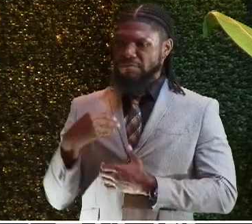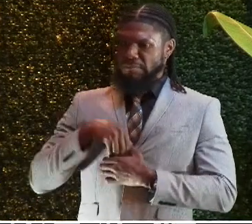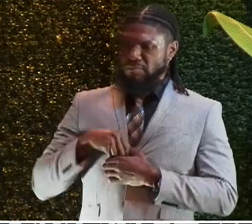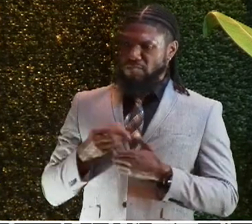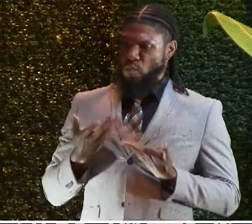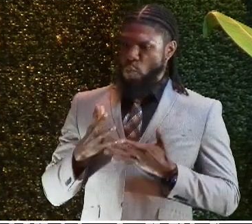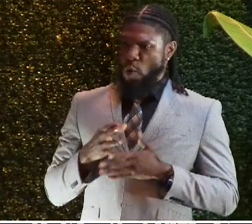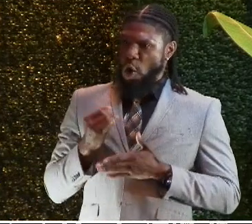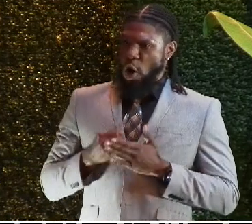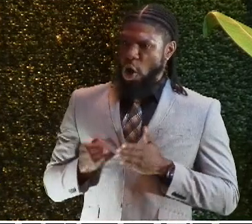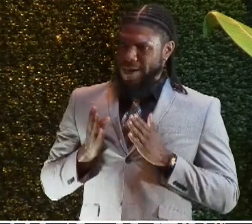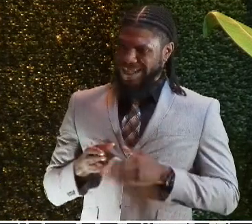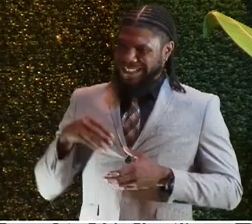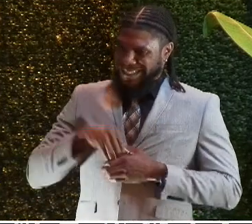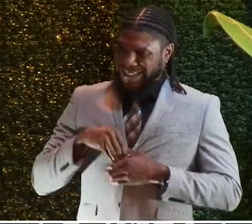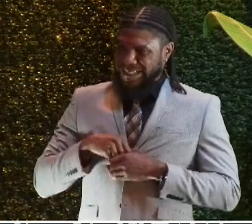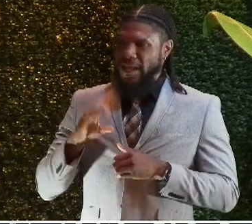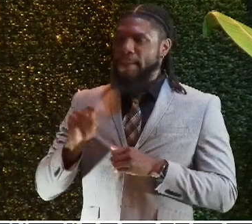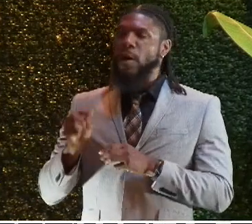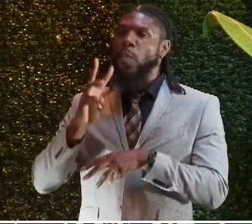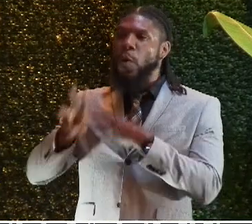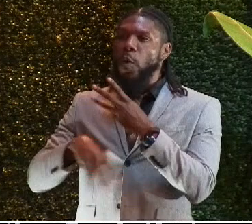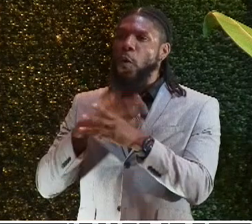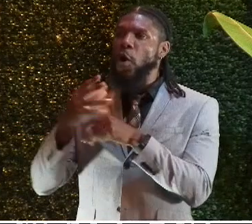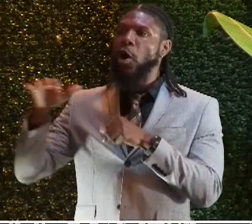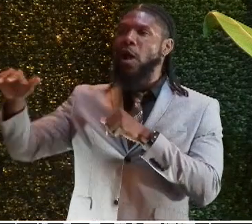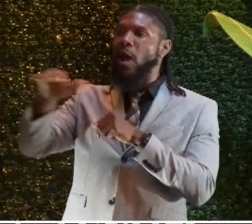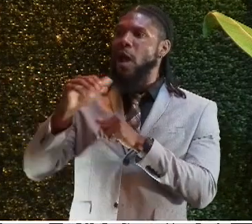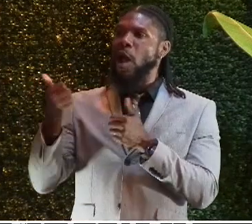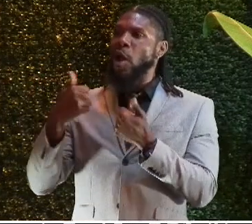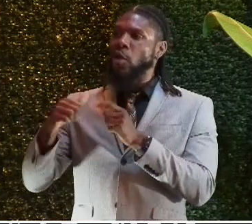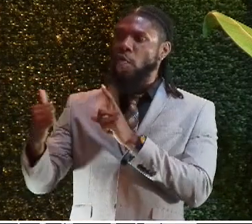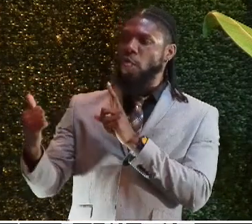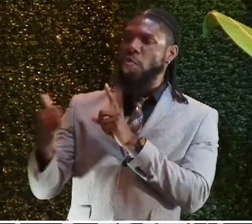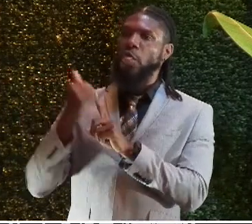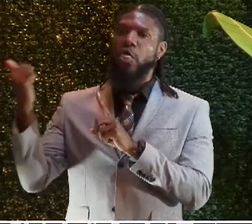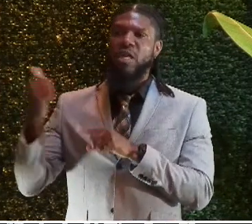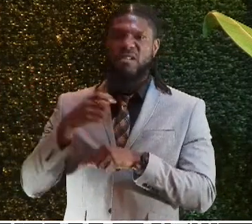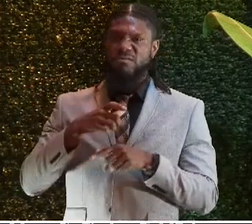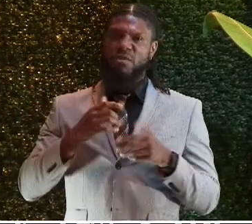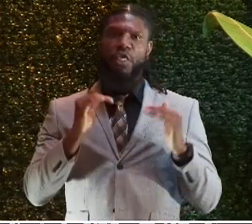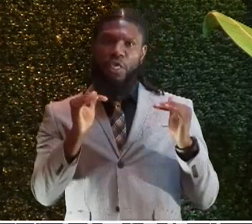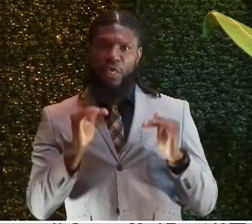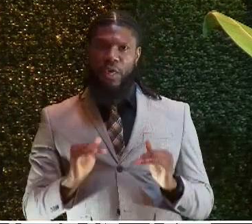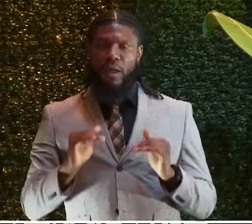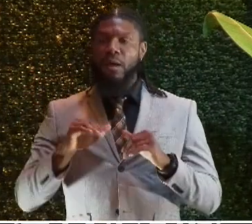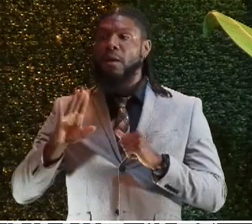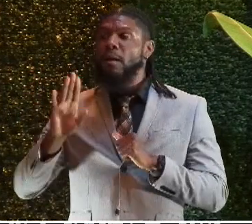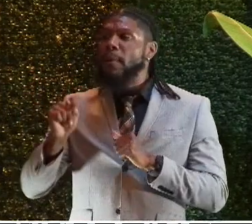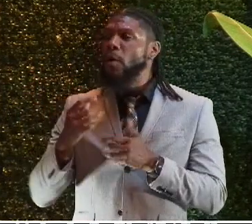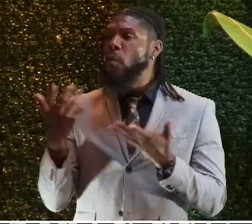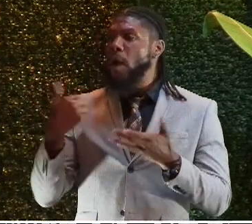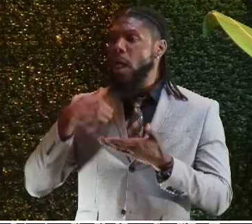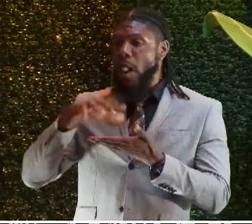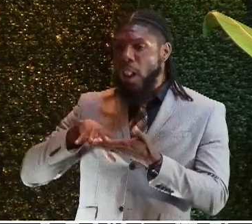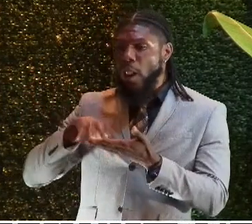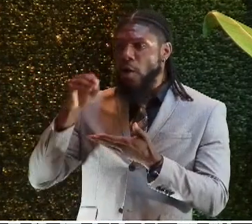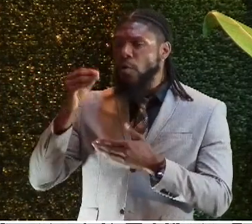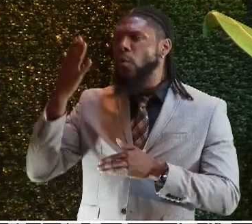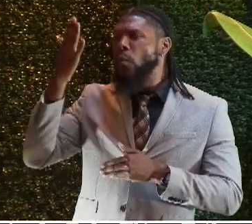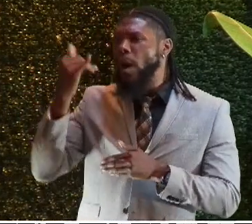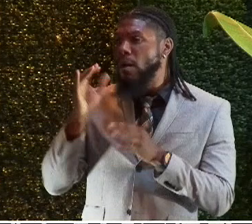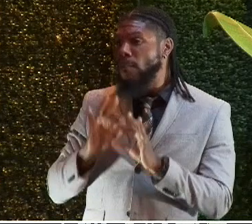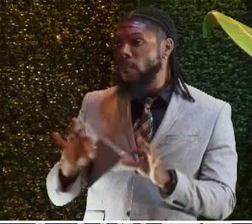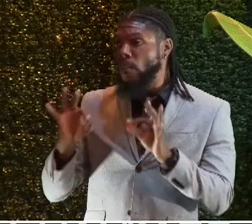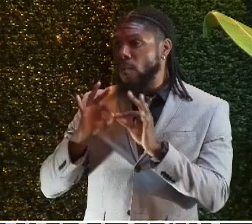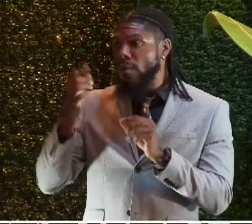artists. It's just that the world tries to trick you out of your creative energy and space. And so what I learned, the reason why it's so important for